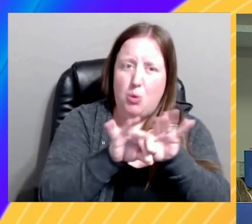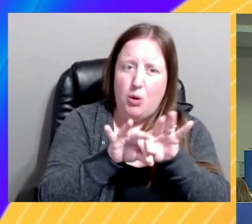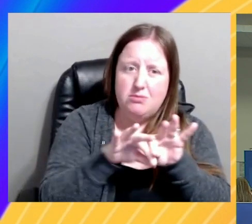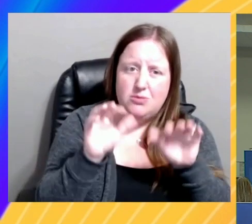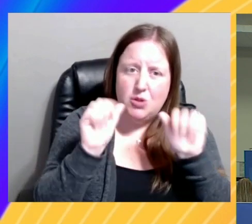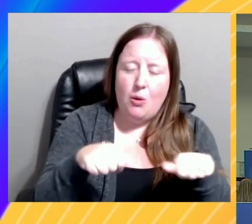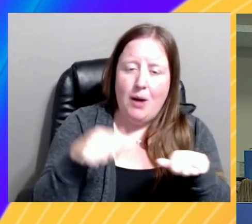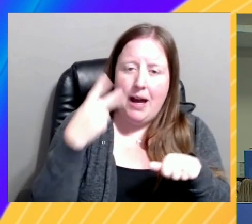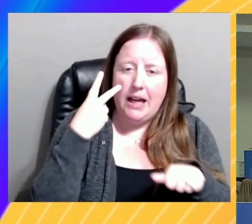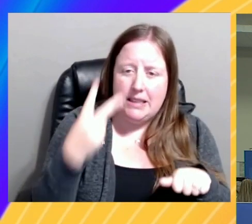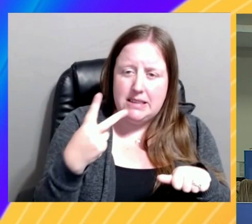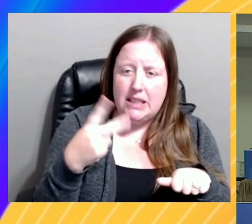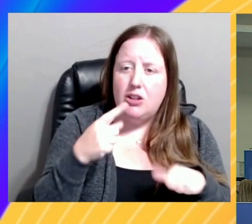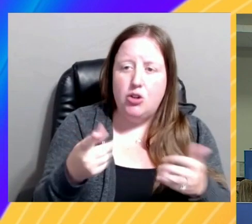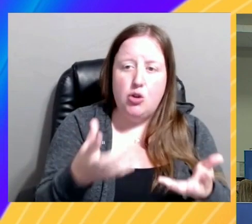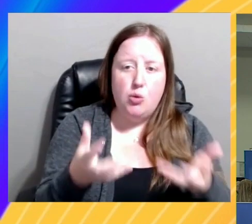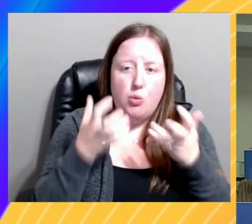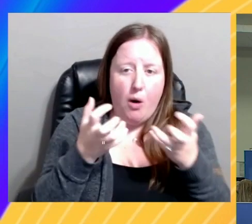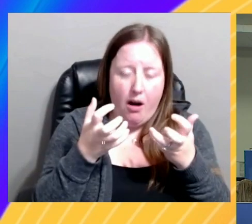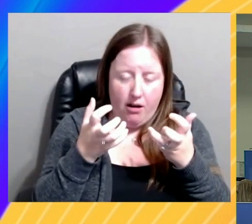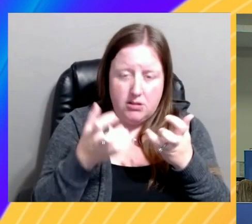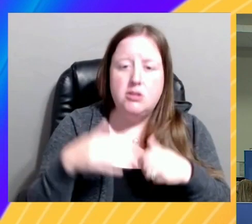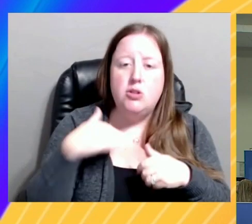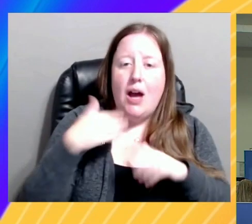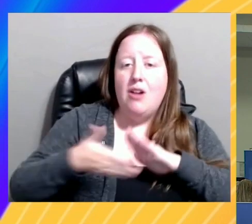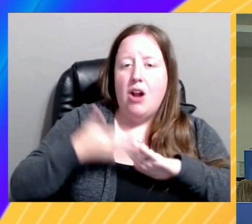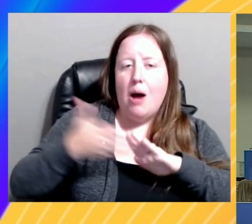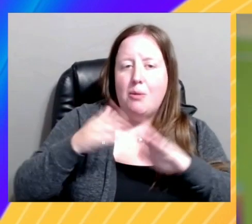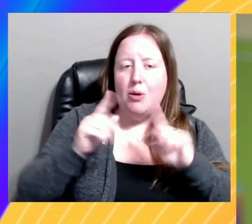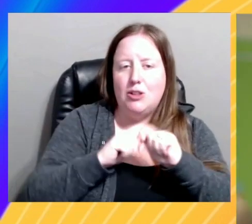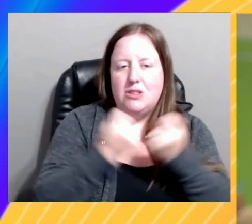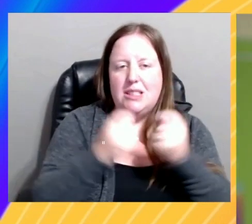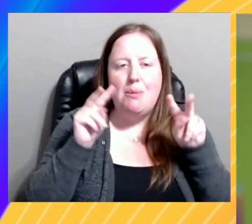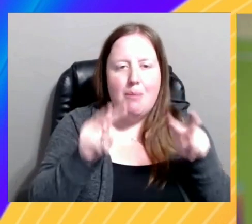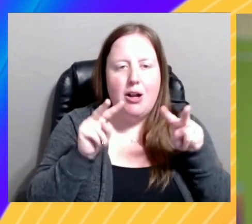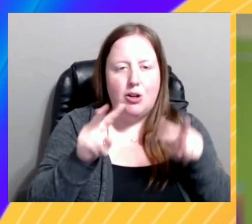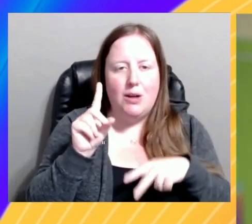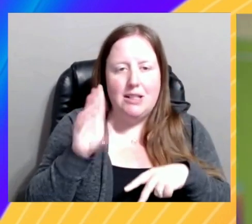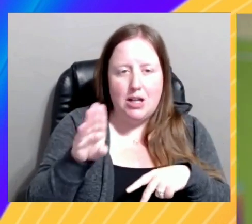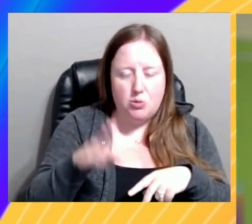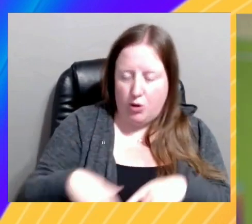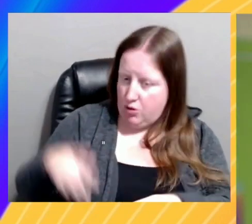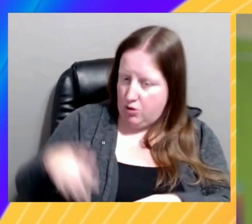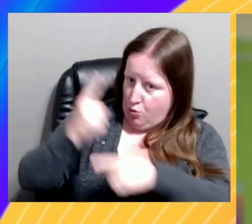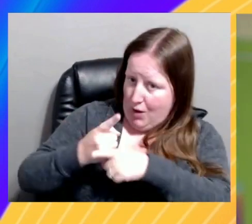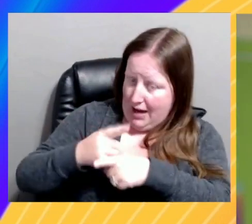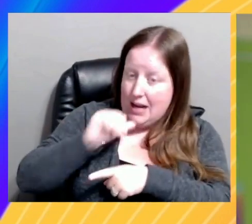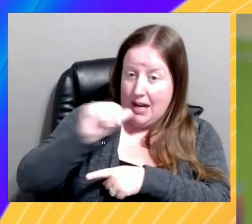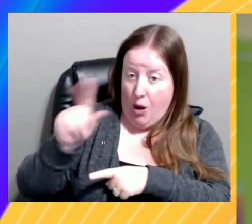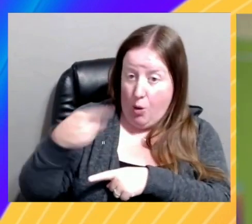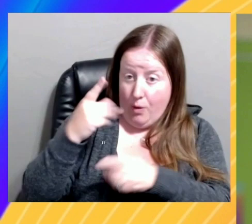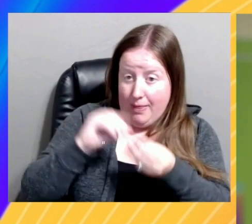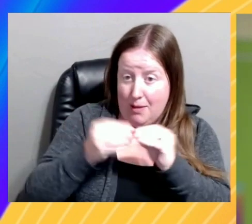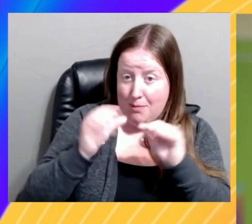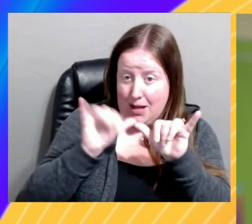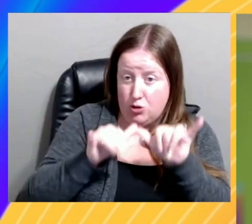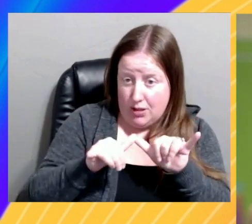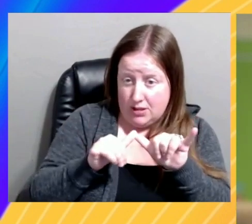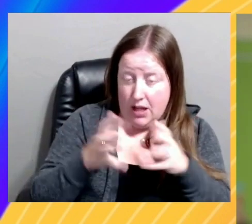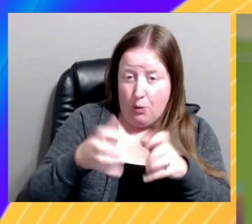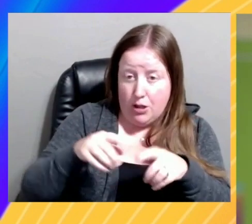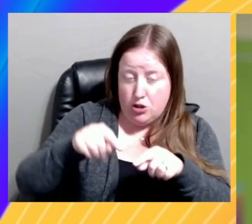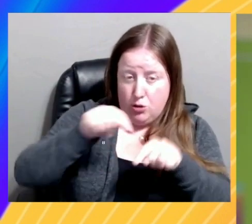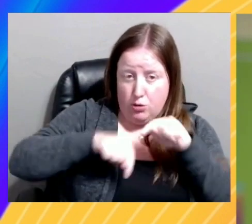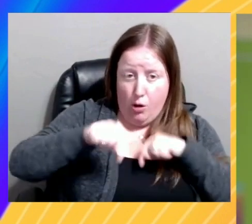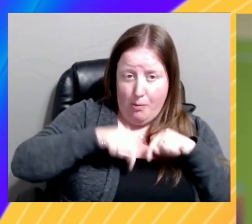you would want to definitely have an operations team monitor these dashboards. Right, not just metrics. I wanna take a step back here.